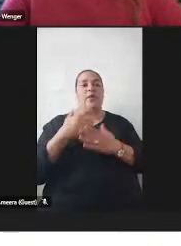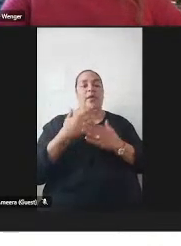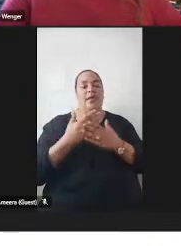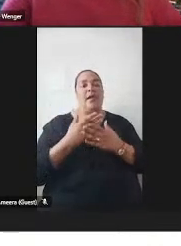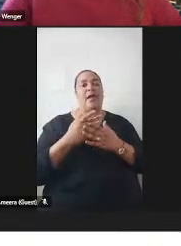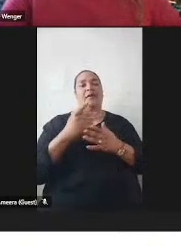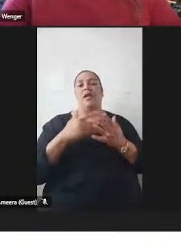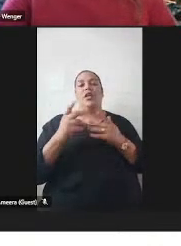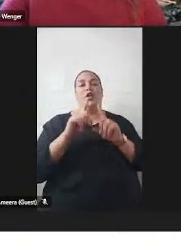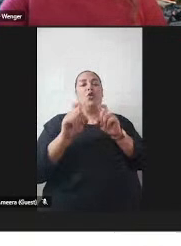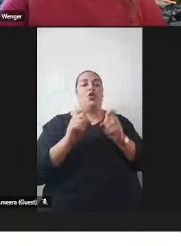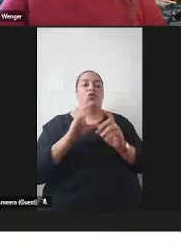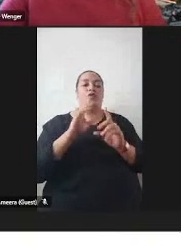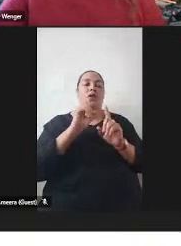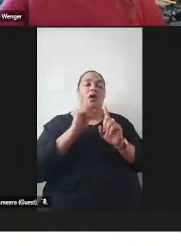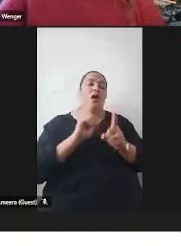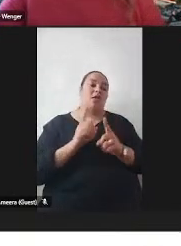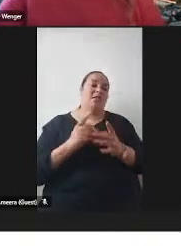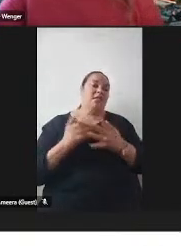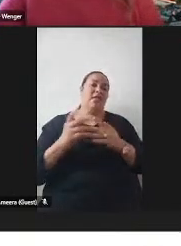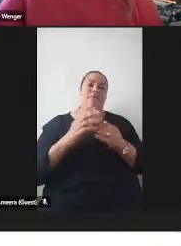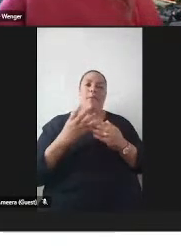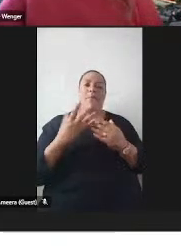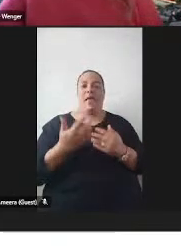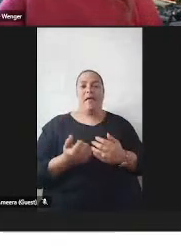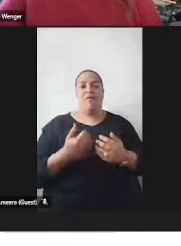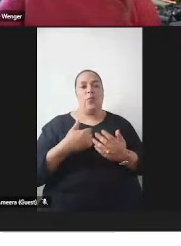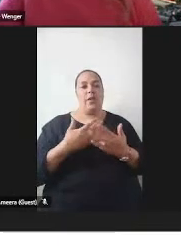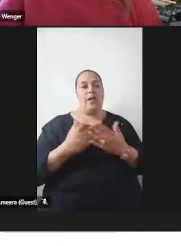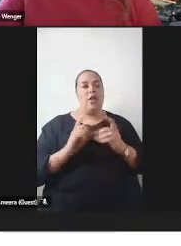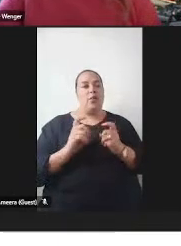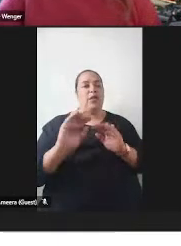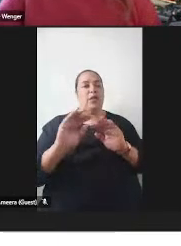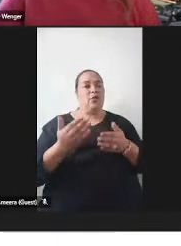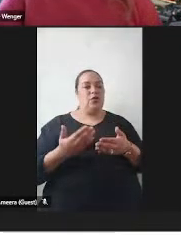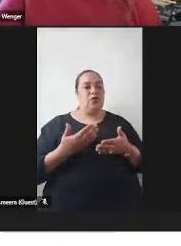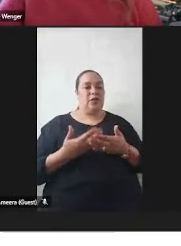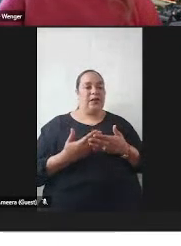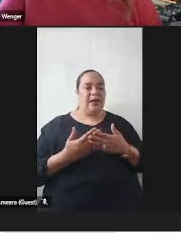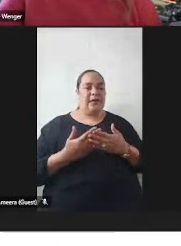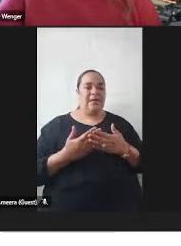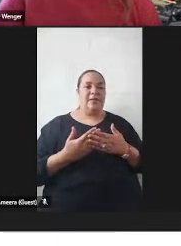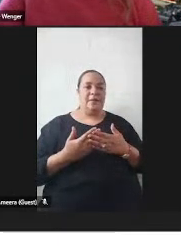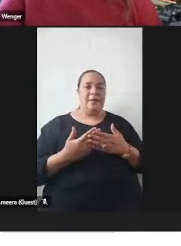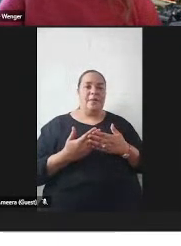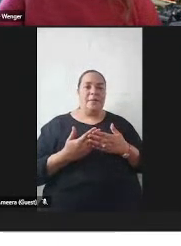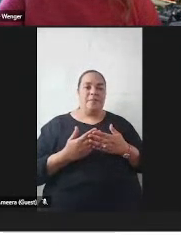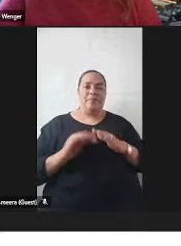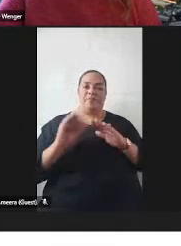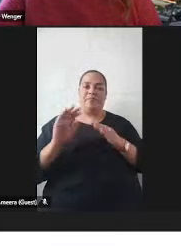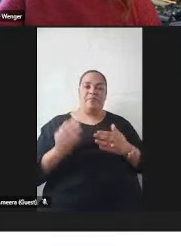that members might have. If we could just do a quick introduction, please, elevator introduction.